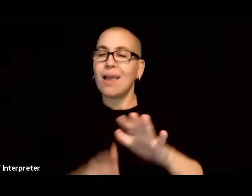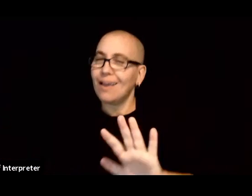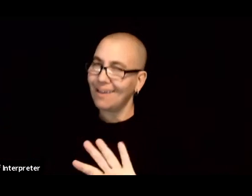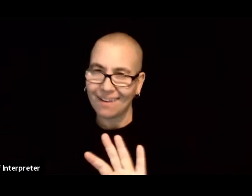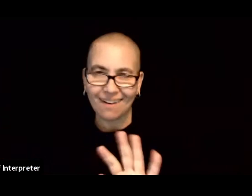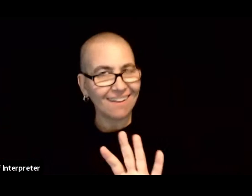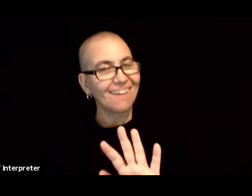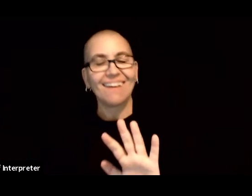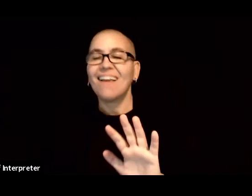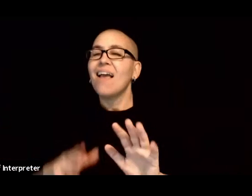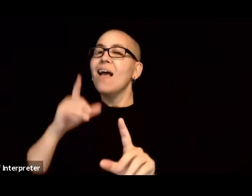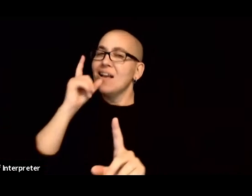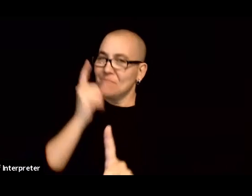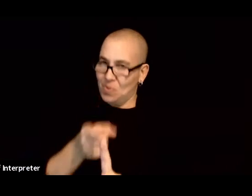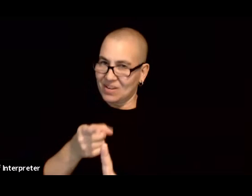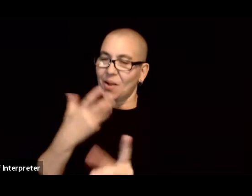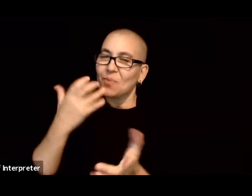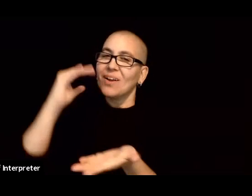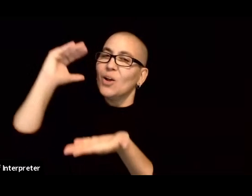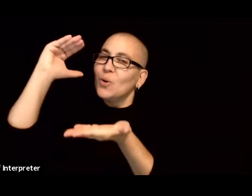getting together.